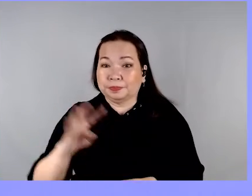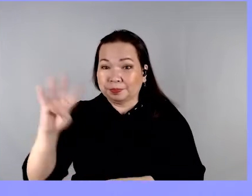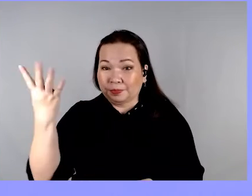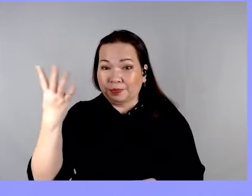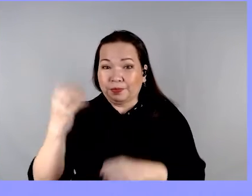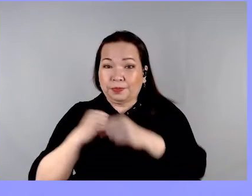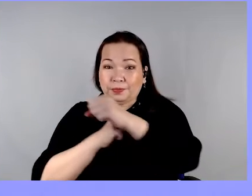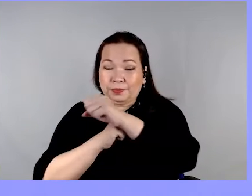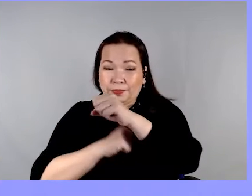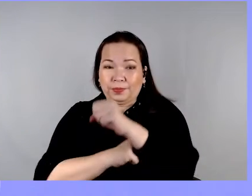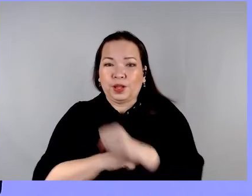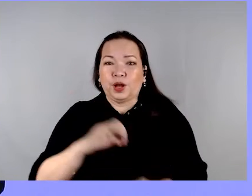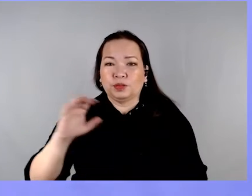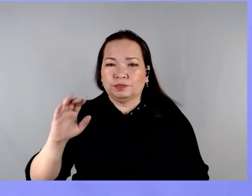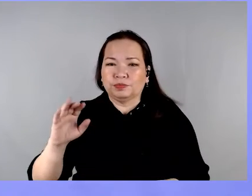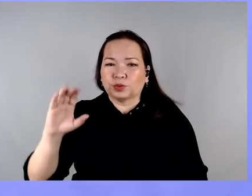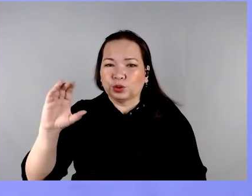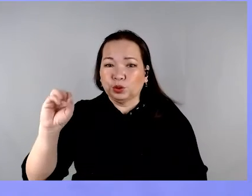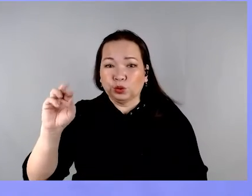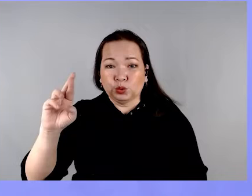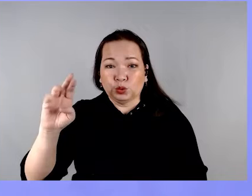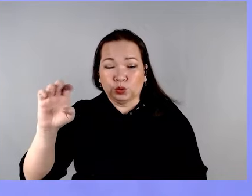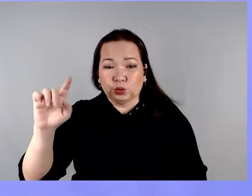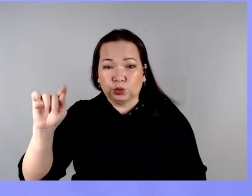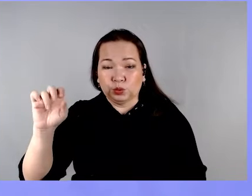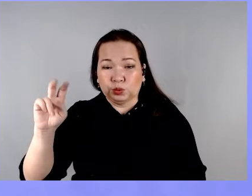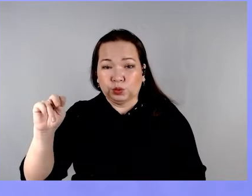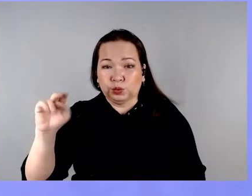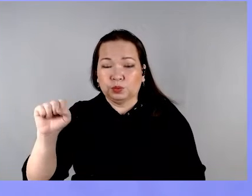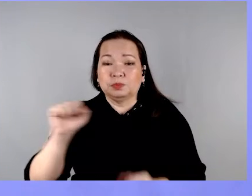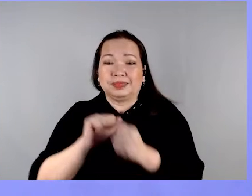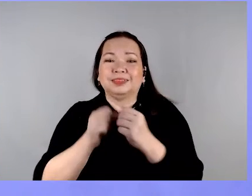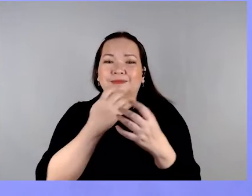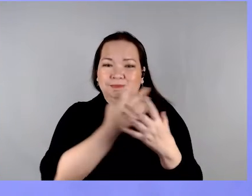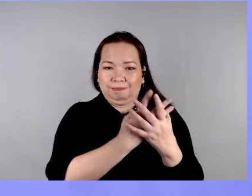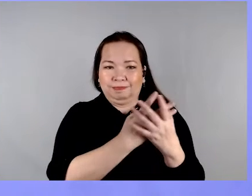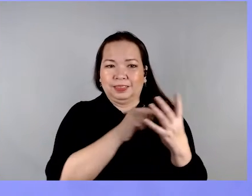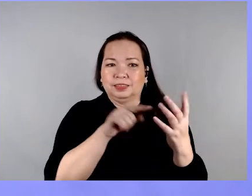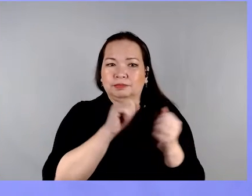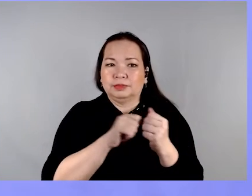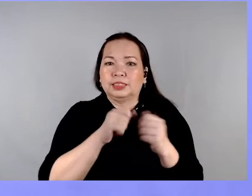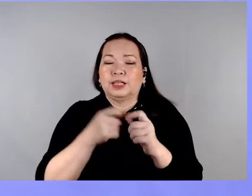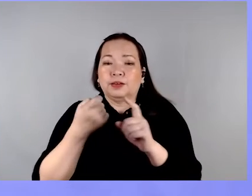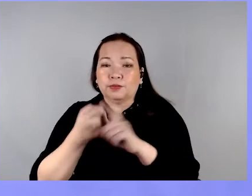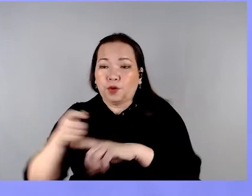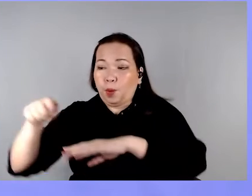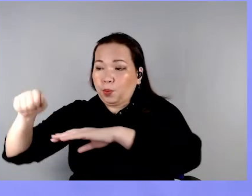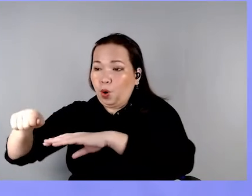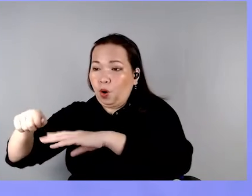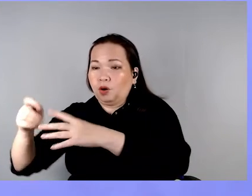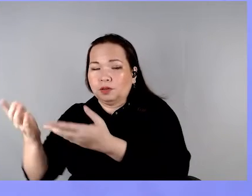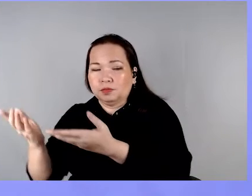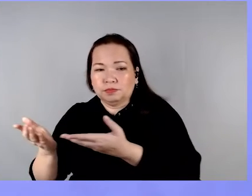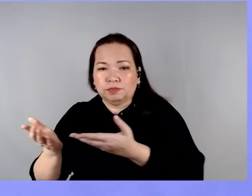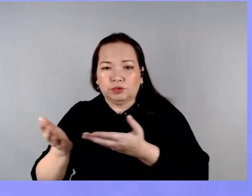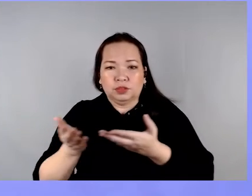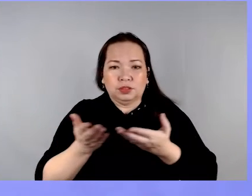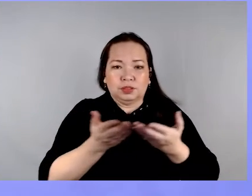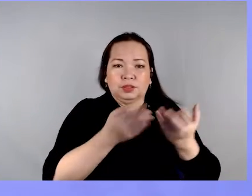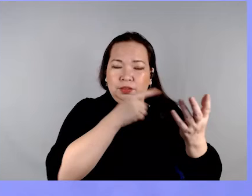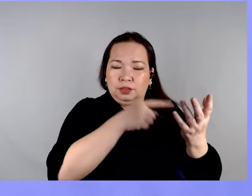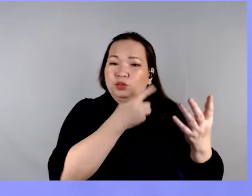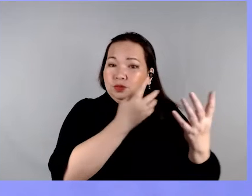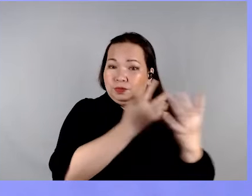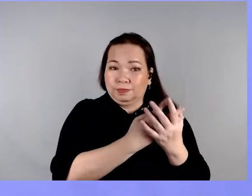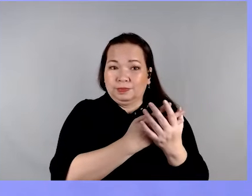pillar is the corrections pillar. It primarily involves the safekeep of the accused, which includes escorting them to and from